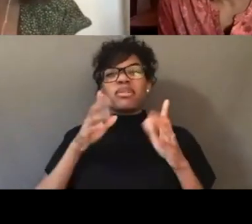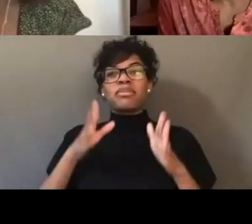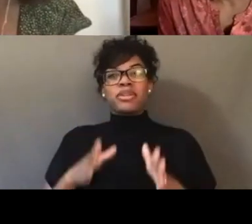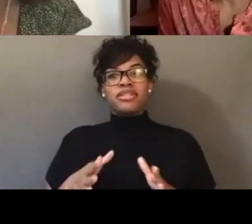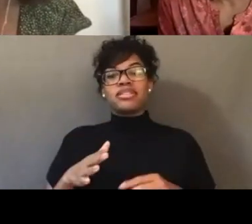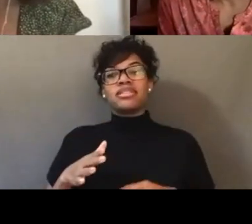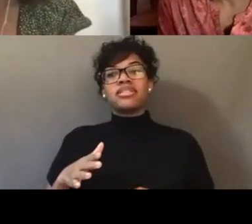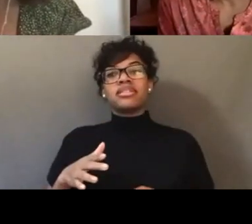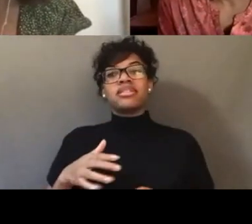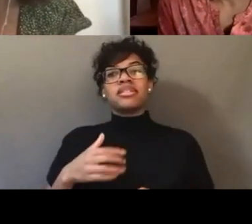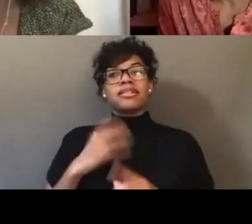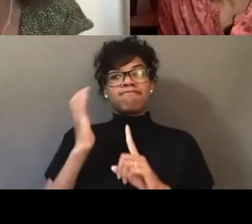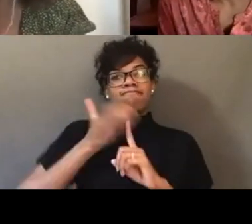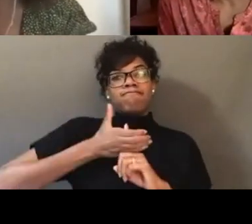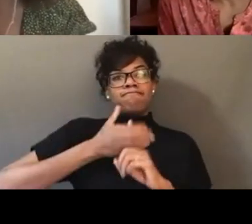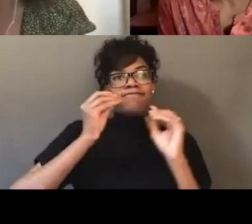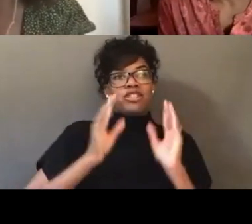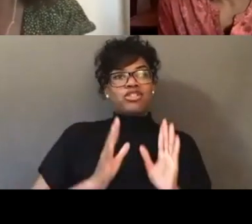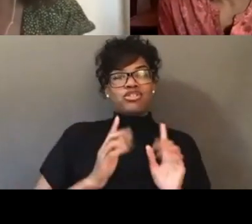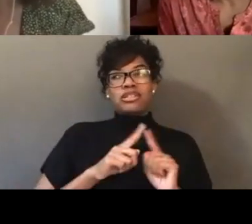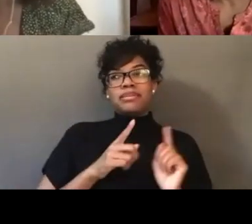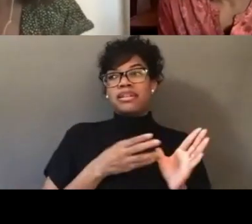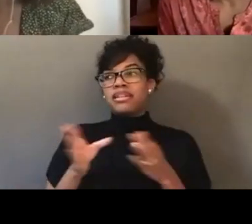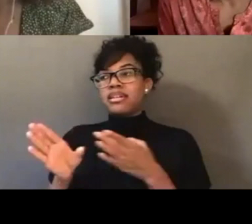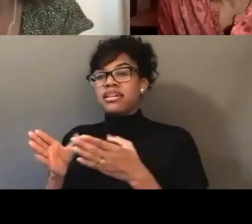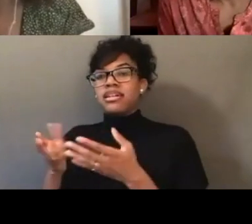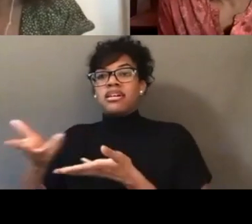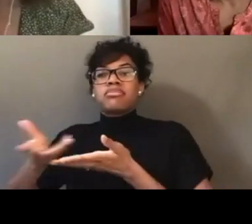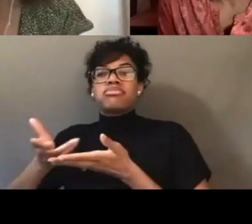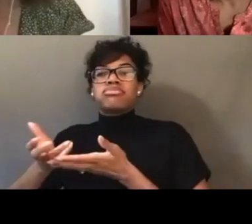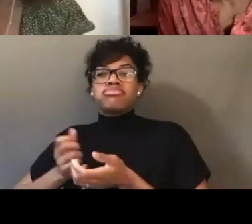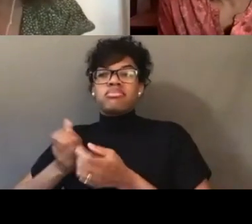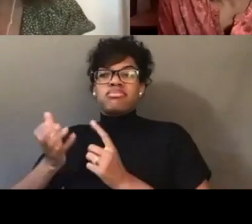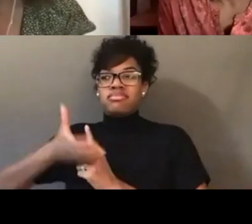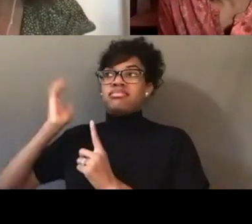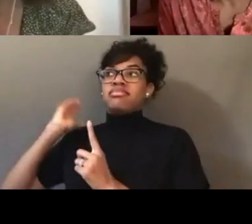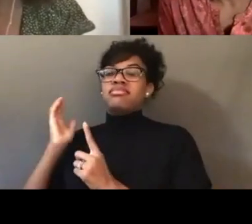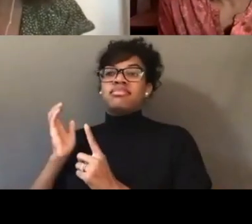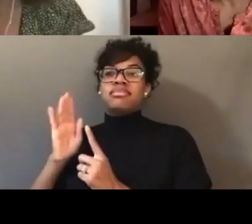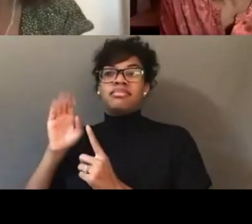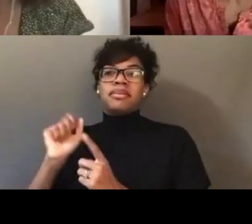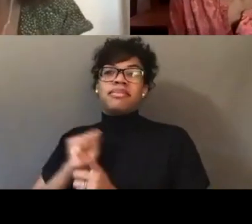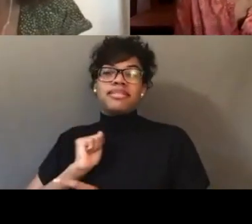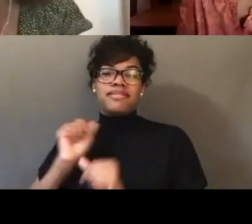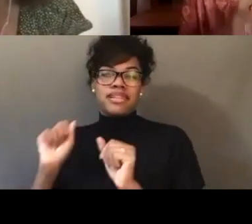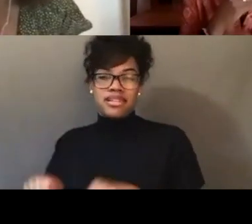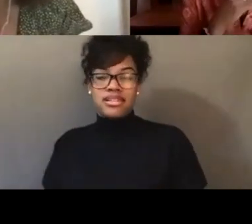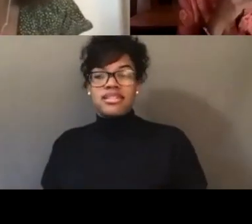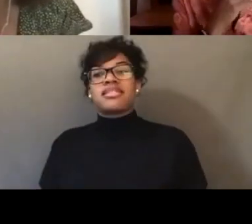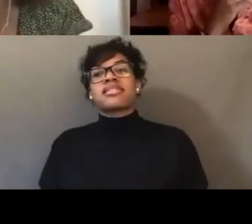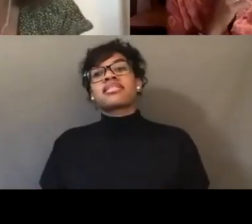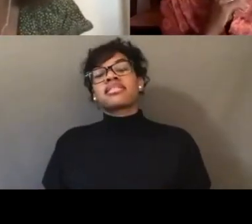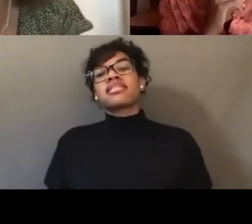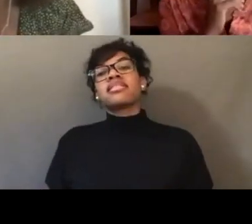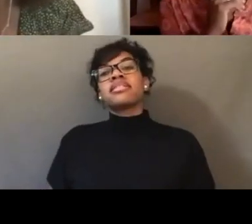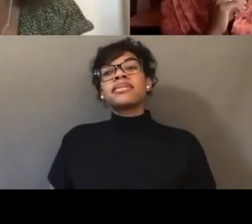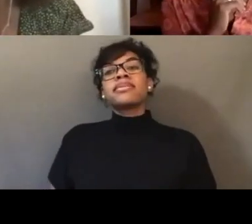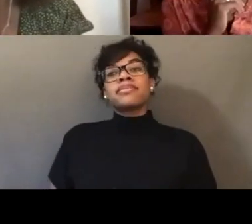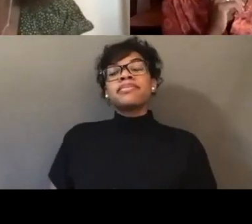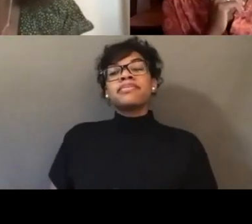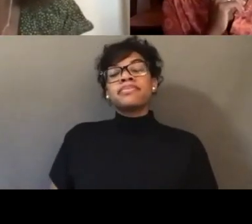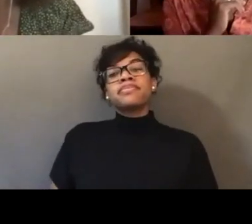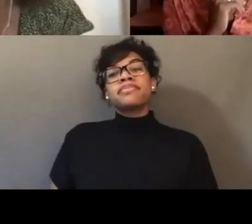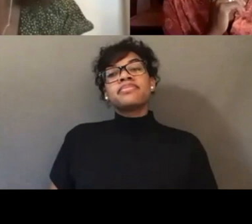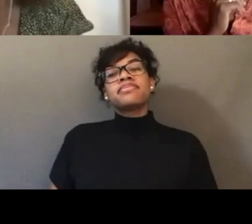but also find your people. And then find that, for me also, it's with the distance learning, it's making sure